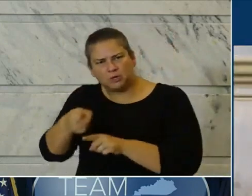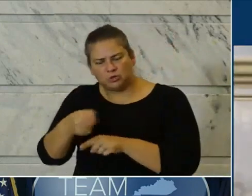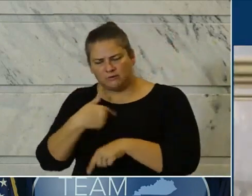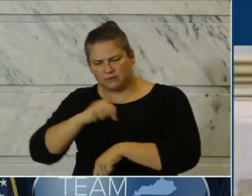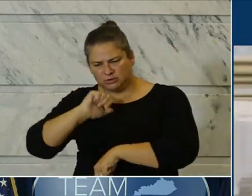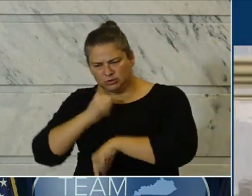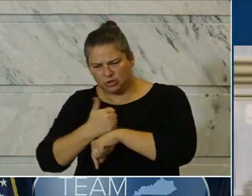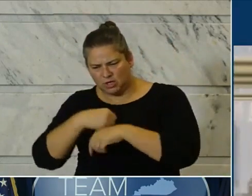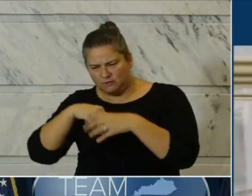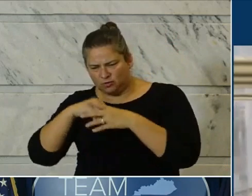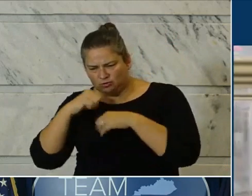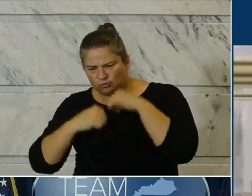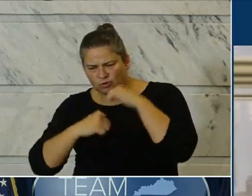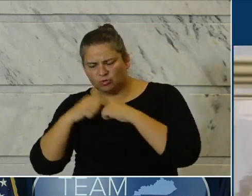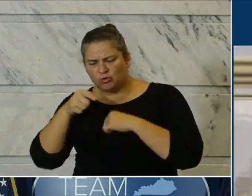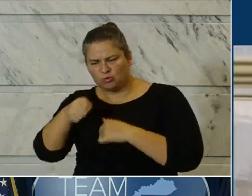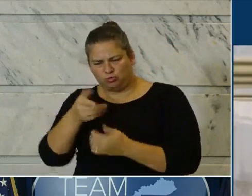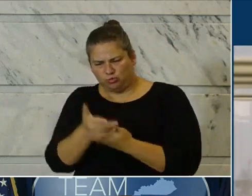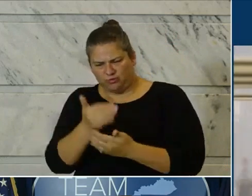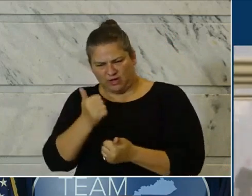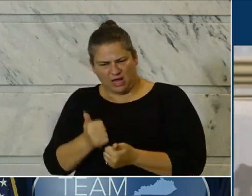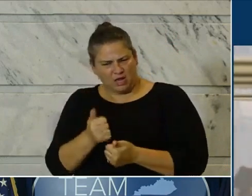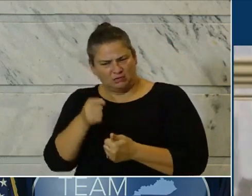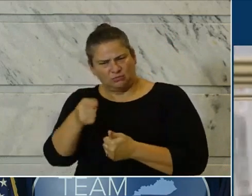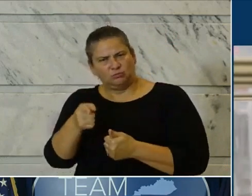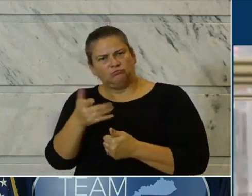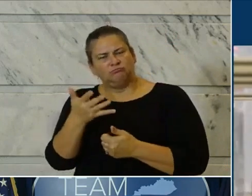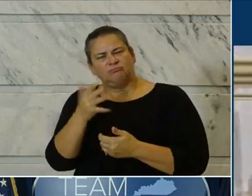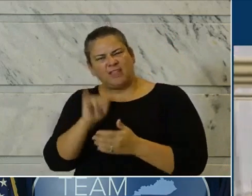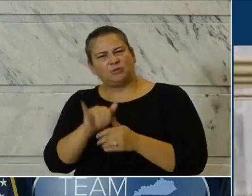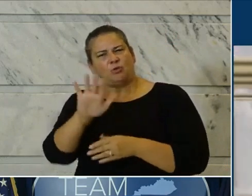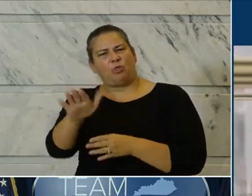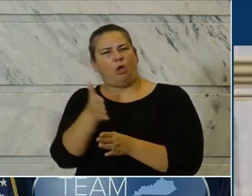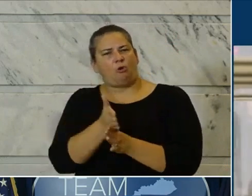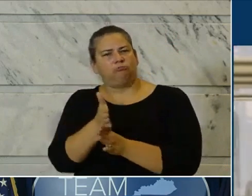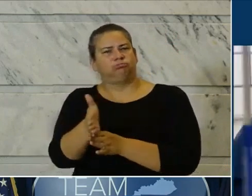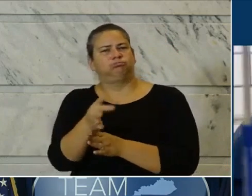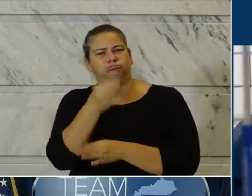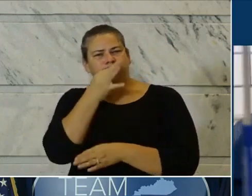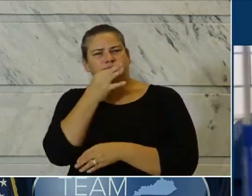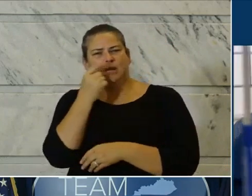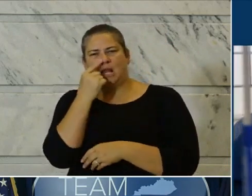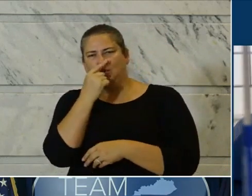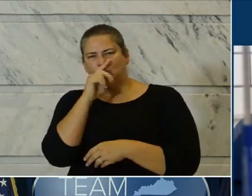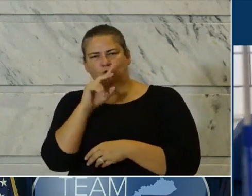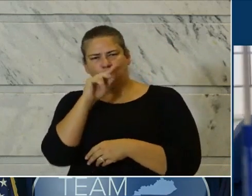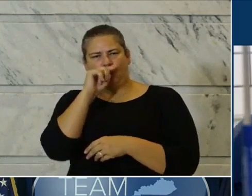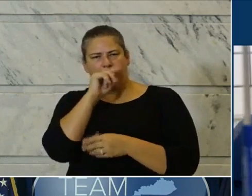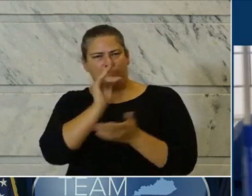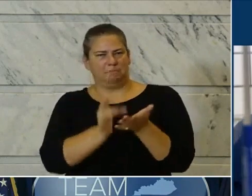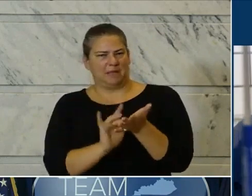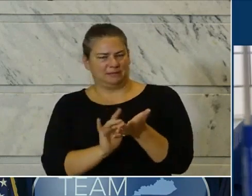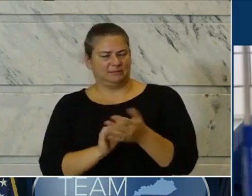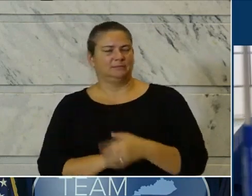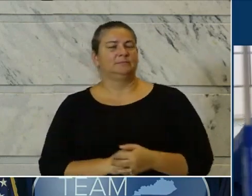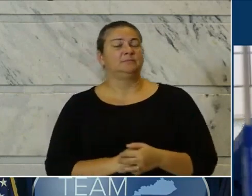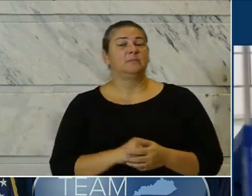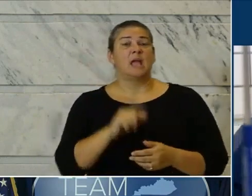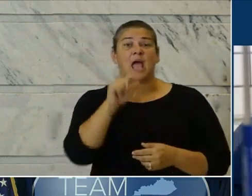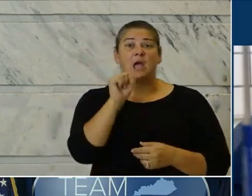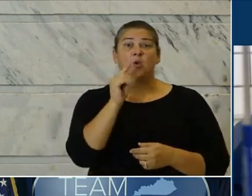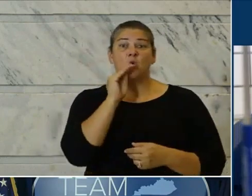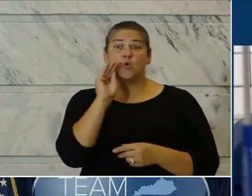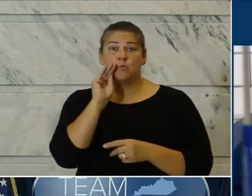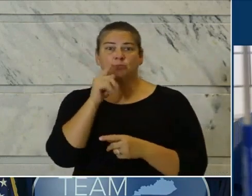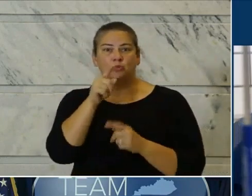and proven track record in the development of nasal spray medicines. This product will be an at-home, easy-to-administer